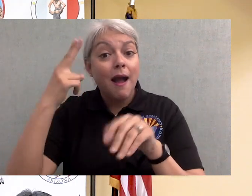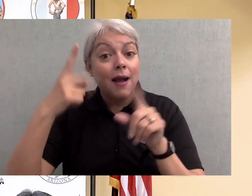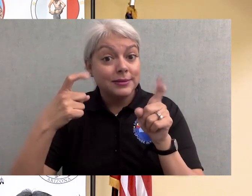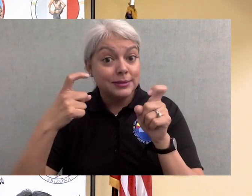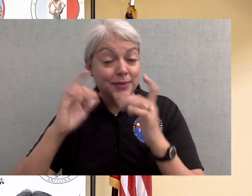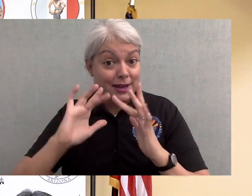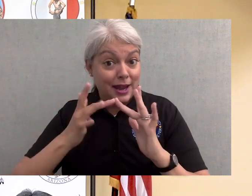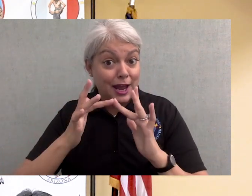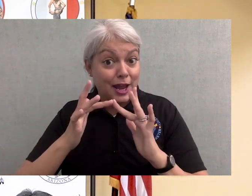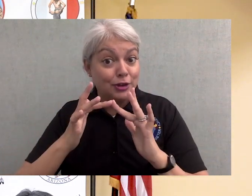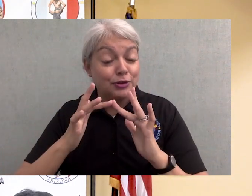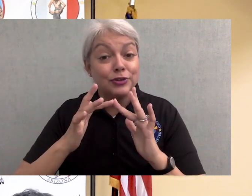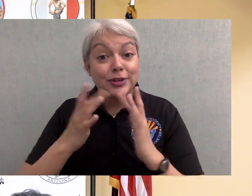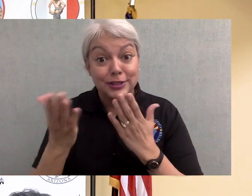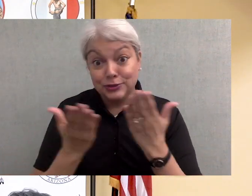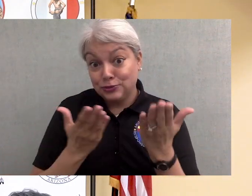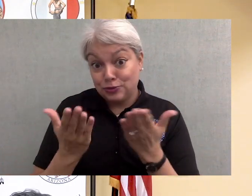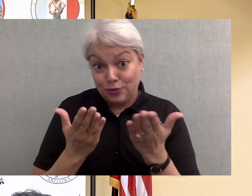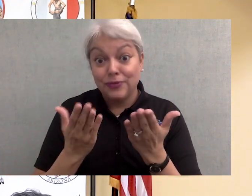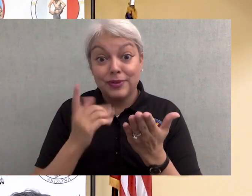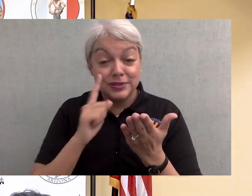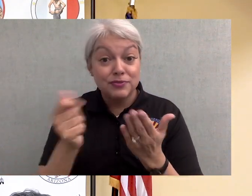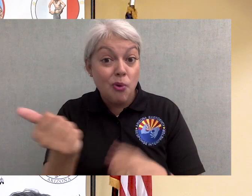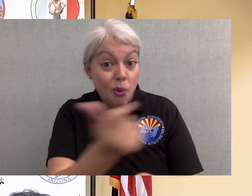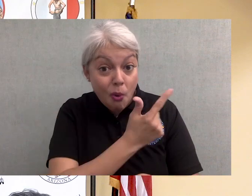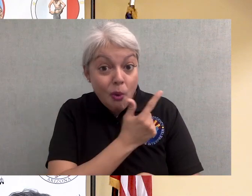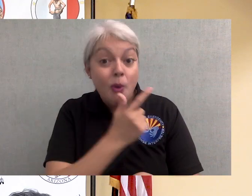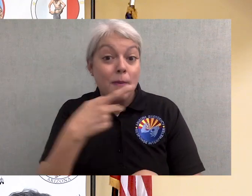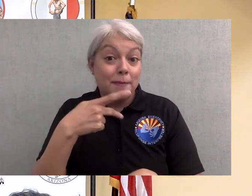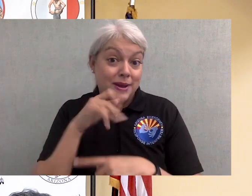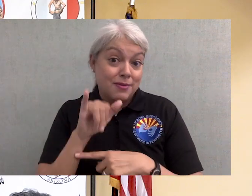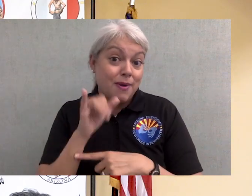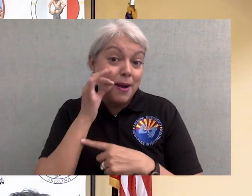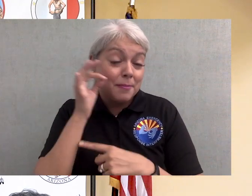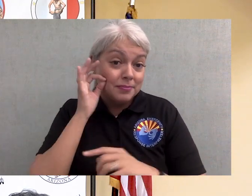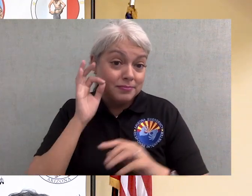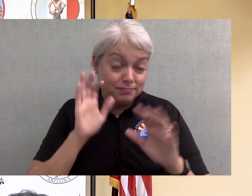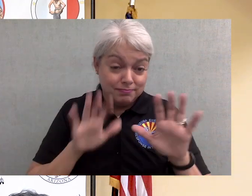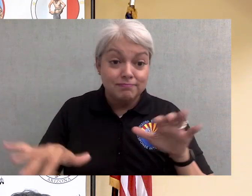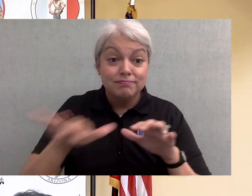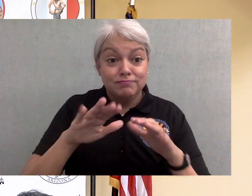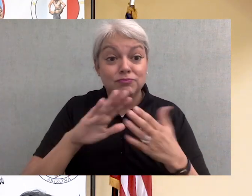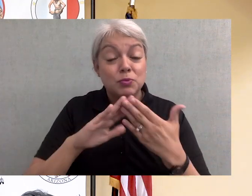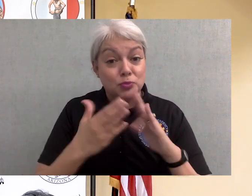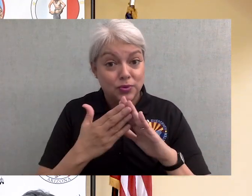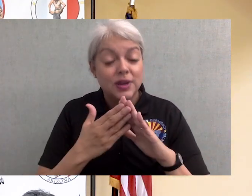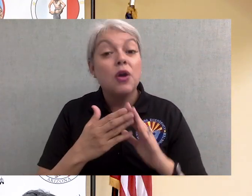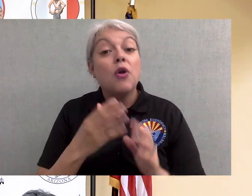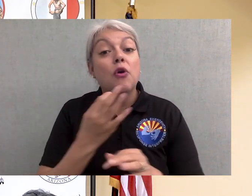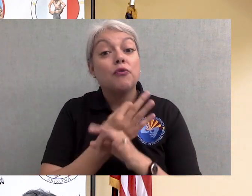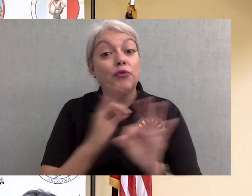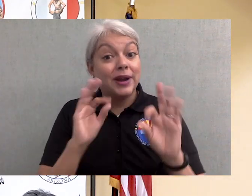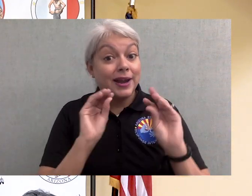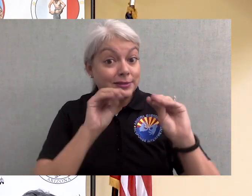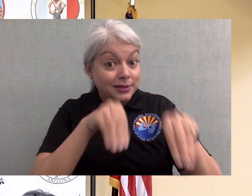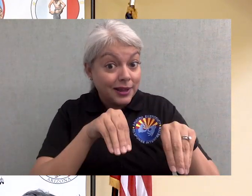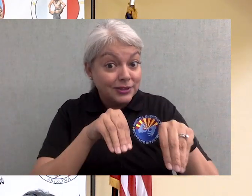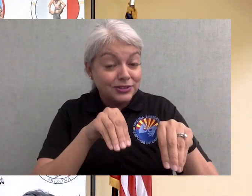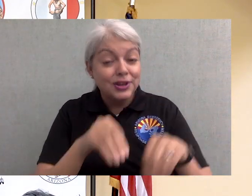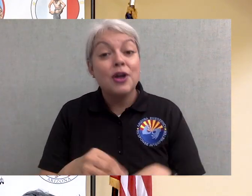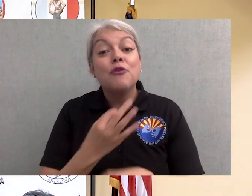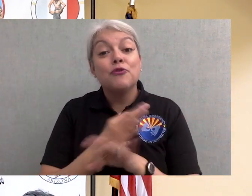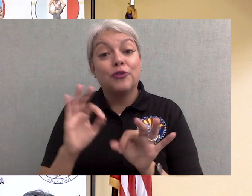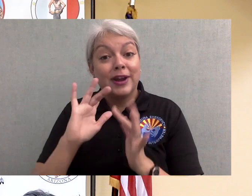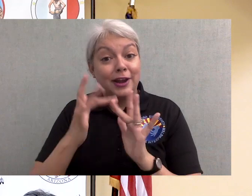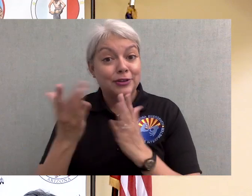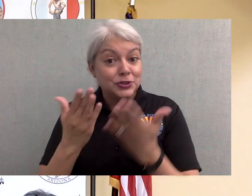community. It'll be free installation and free service for 1 year. Those residing here on the reservation will begin to